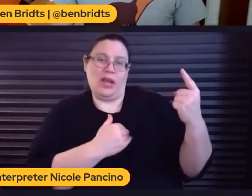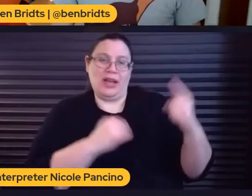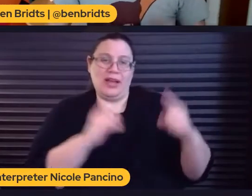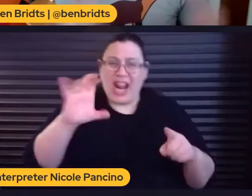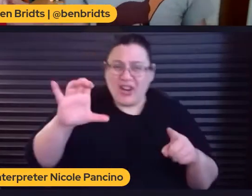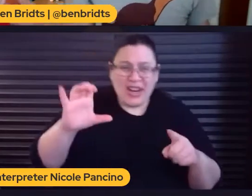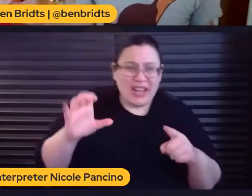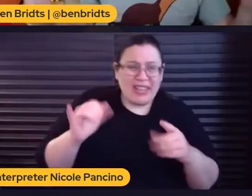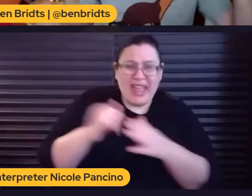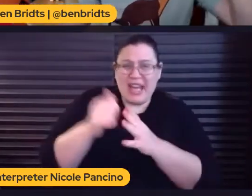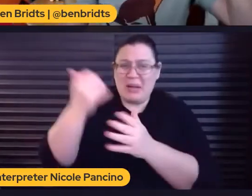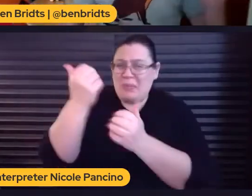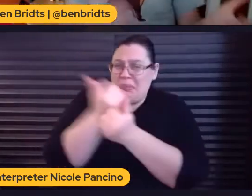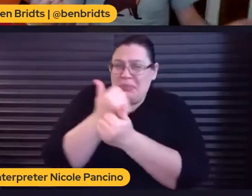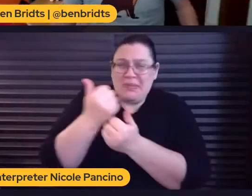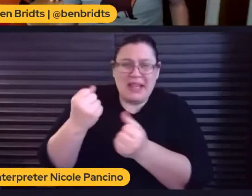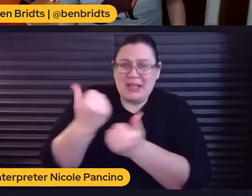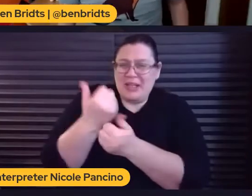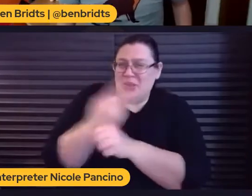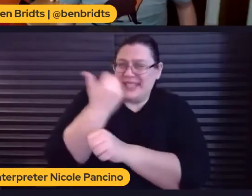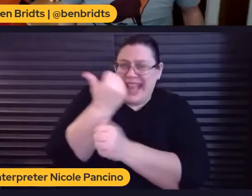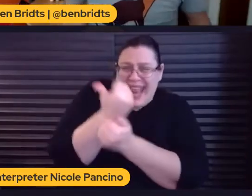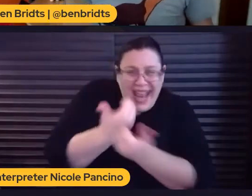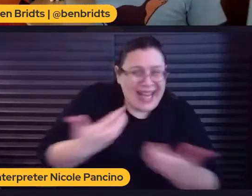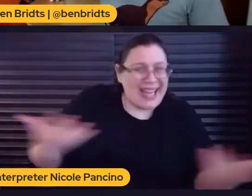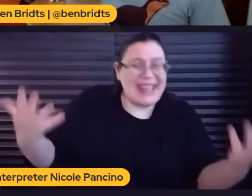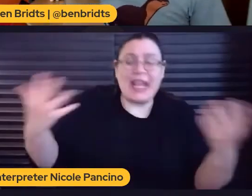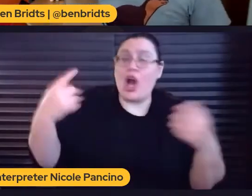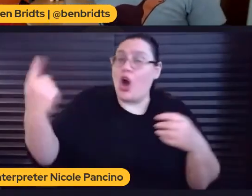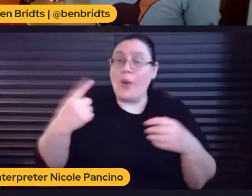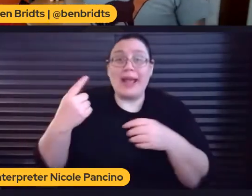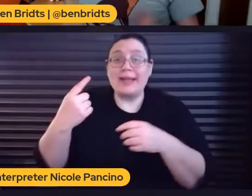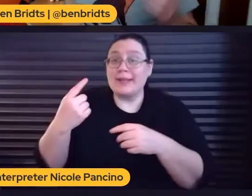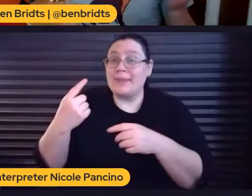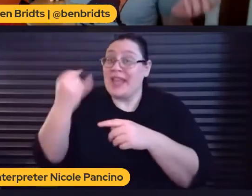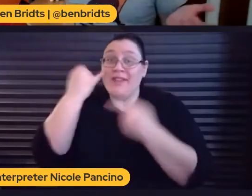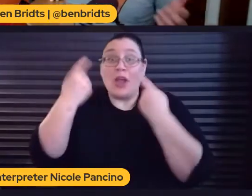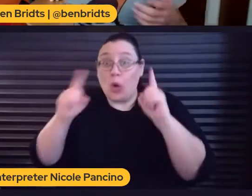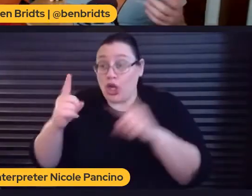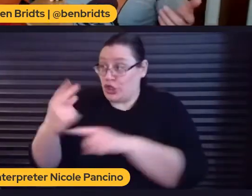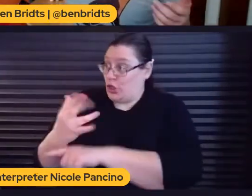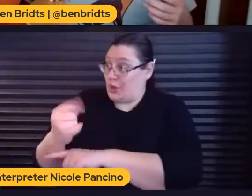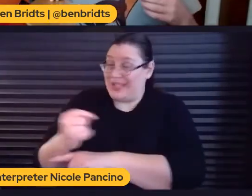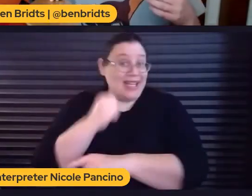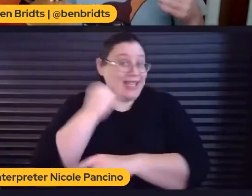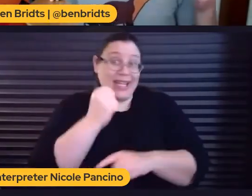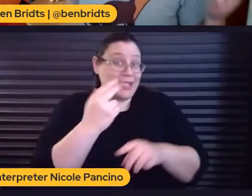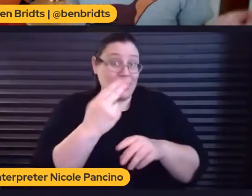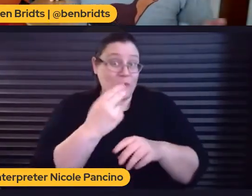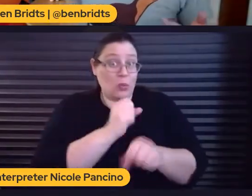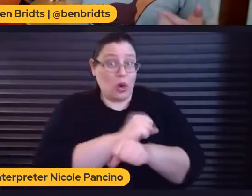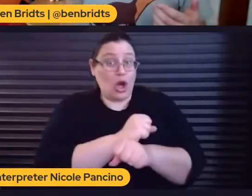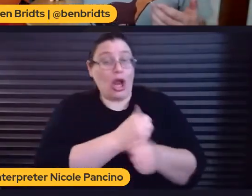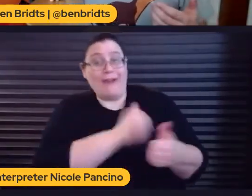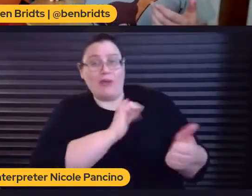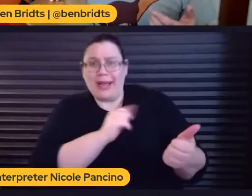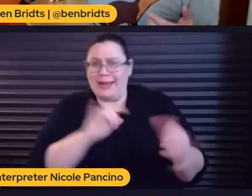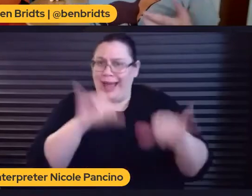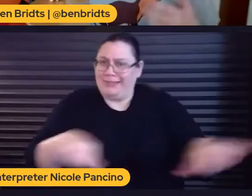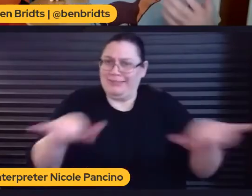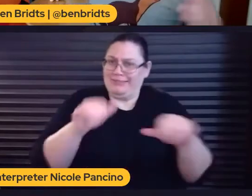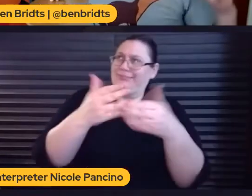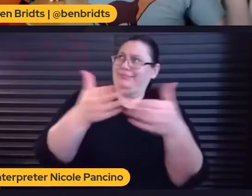anything. If it works, use it. If it doesn't, don't use it. But no, it's not if it works. If the chance, like